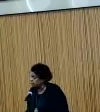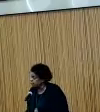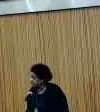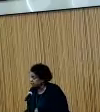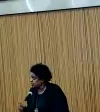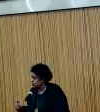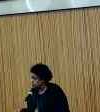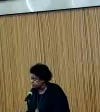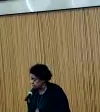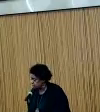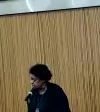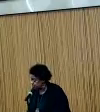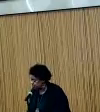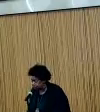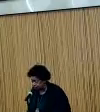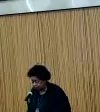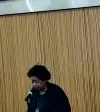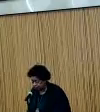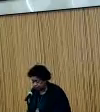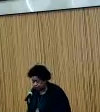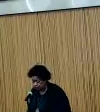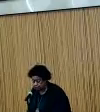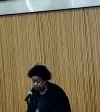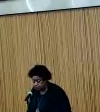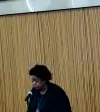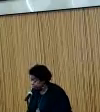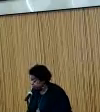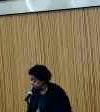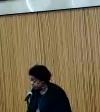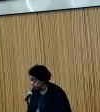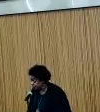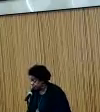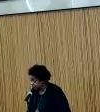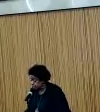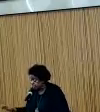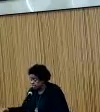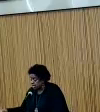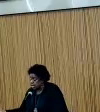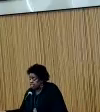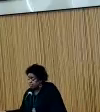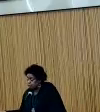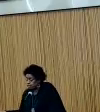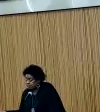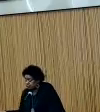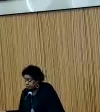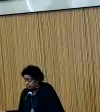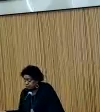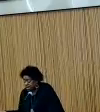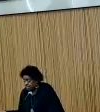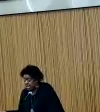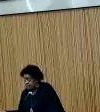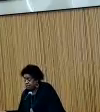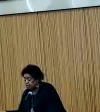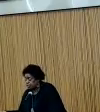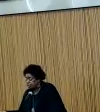America fuels this country so the results are unequal and